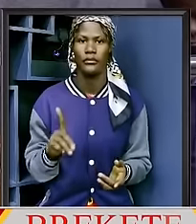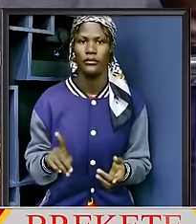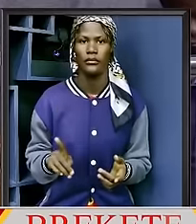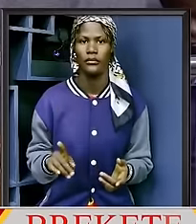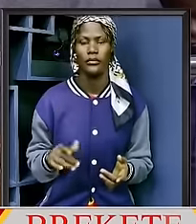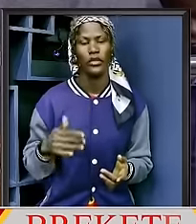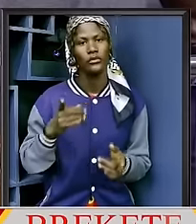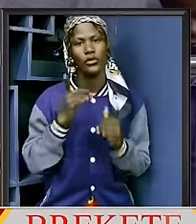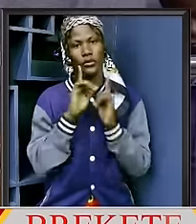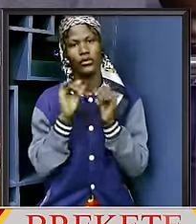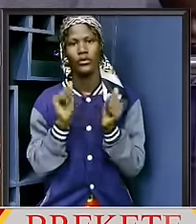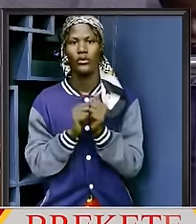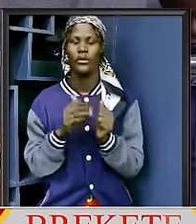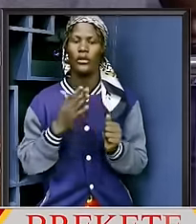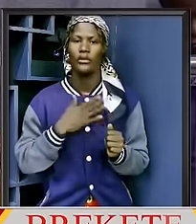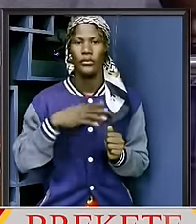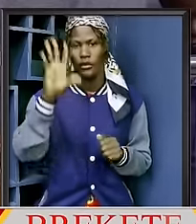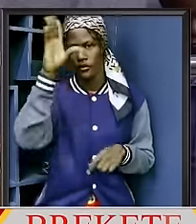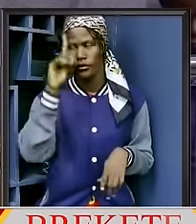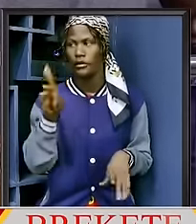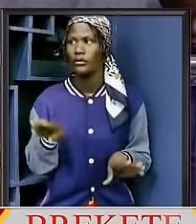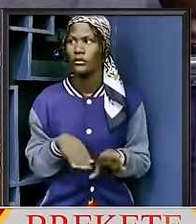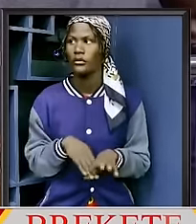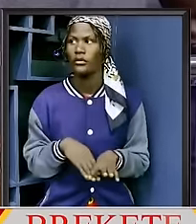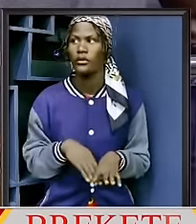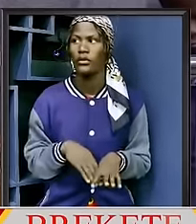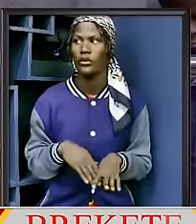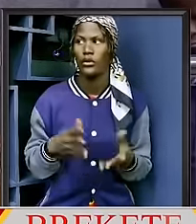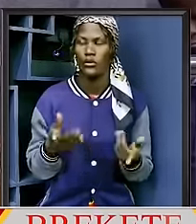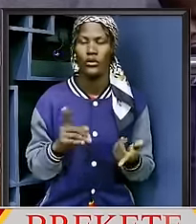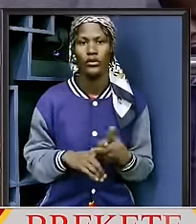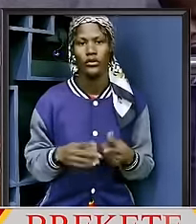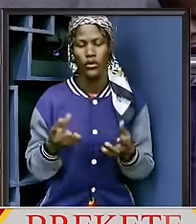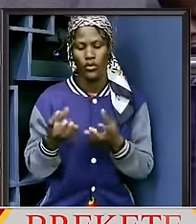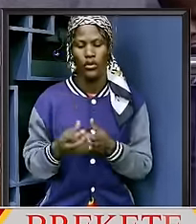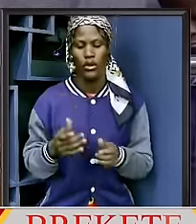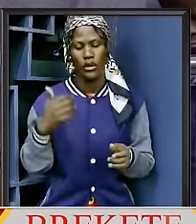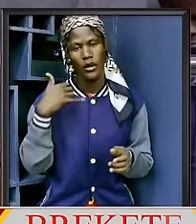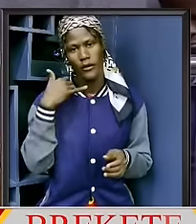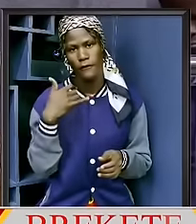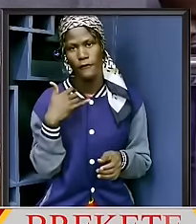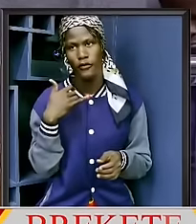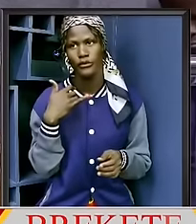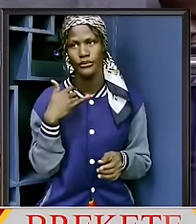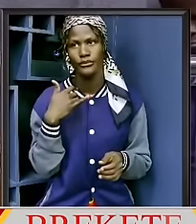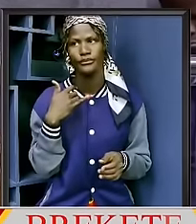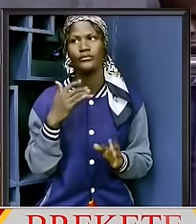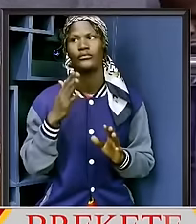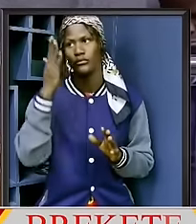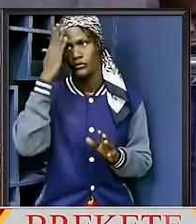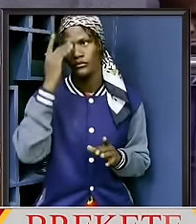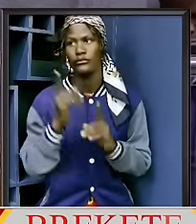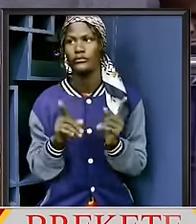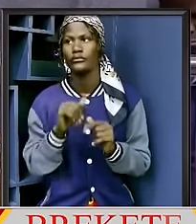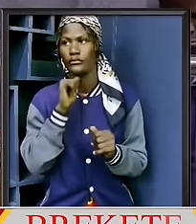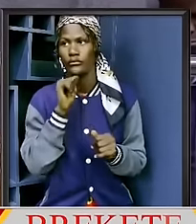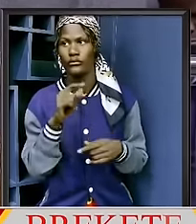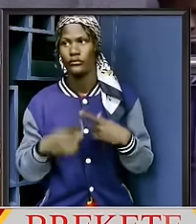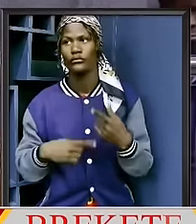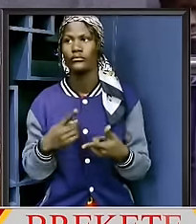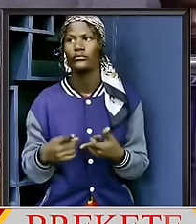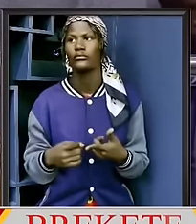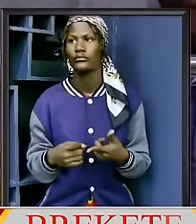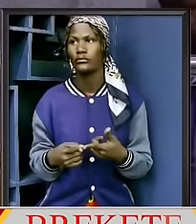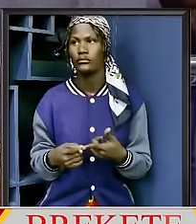talk to my husband because they wanted to collect my phone. husband say, why did you even go? I said, but